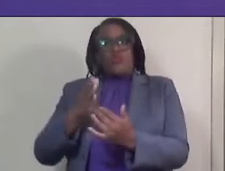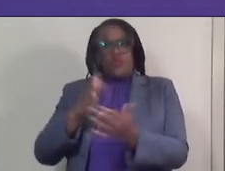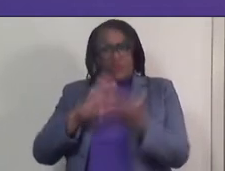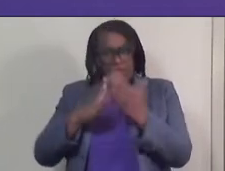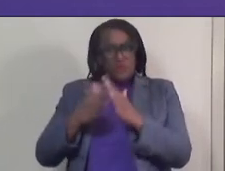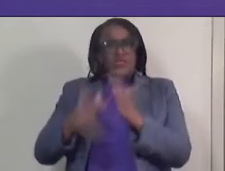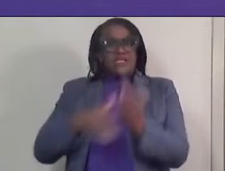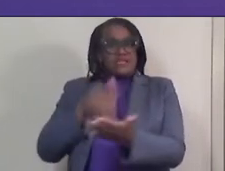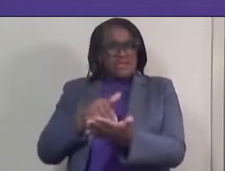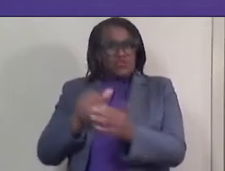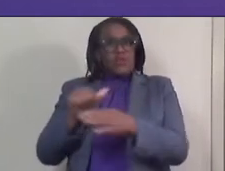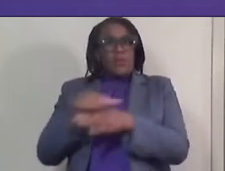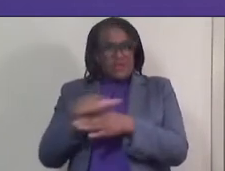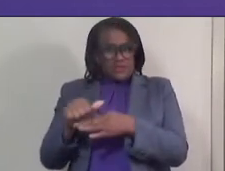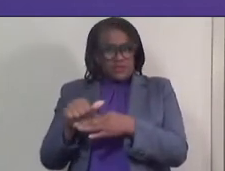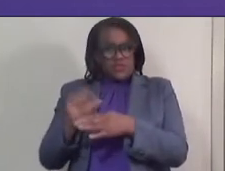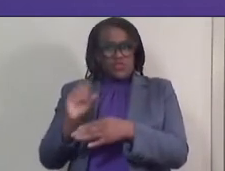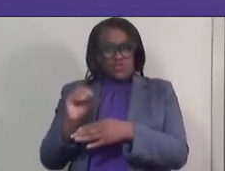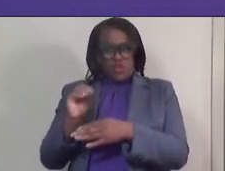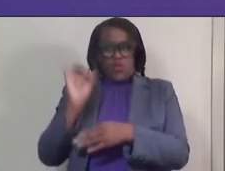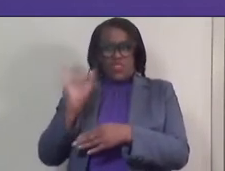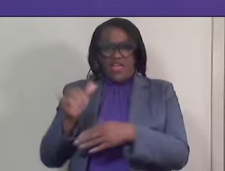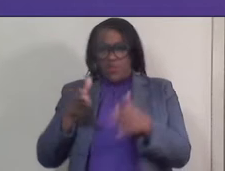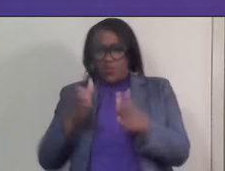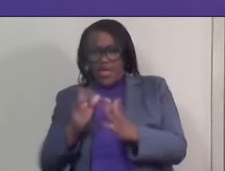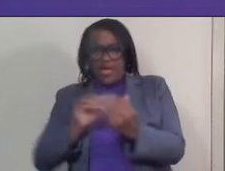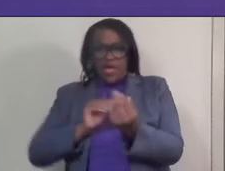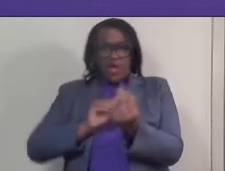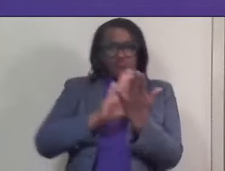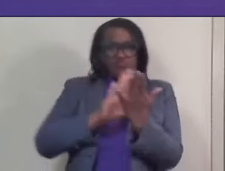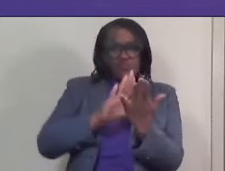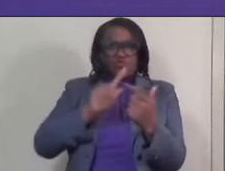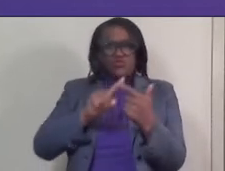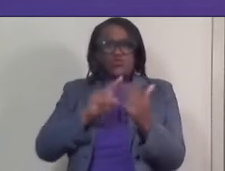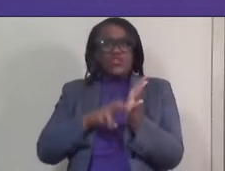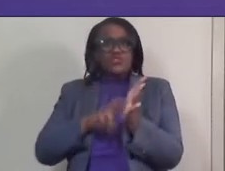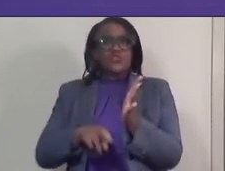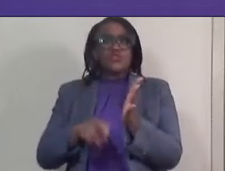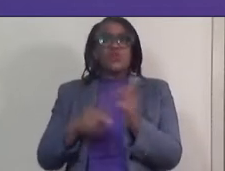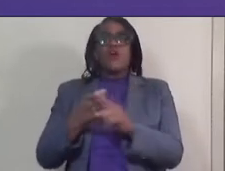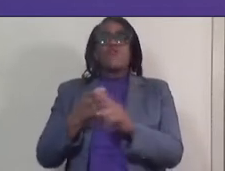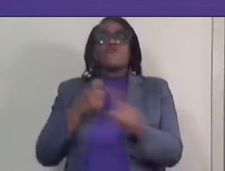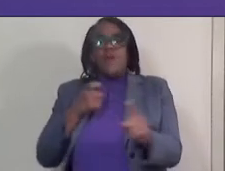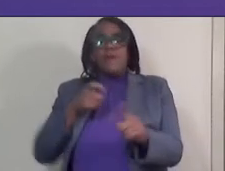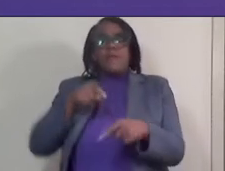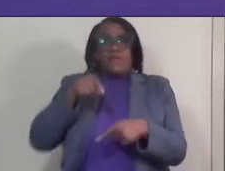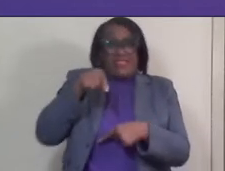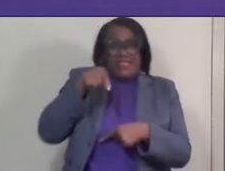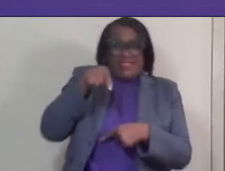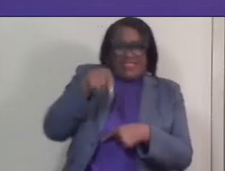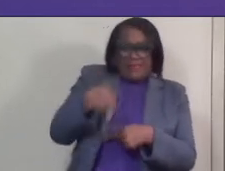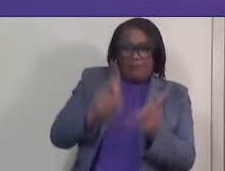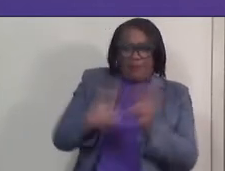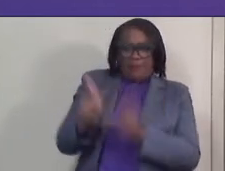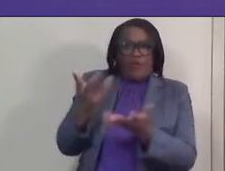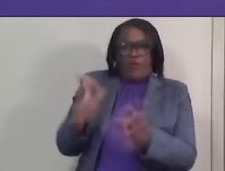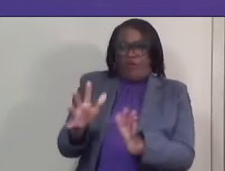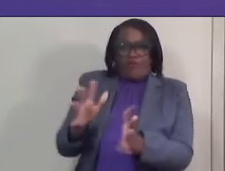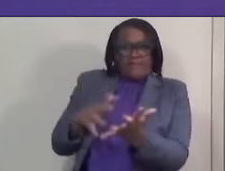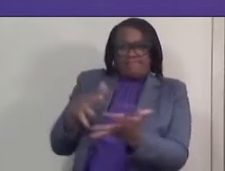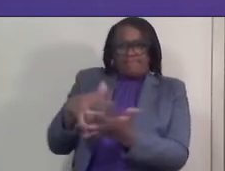practice so that methodologies and approaches to research are coming from the practice already embedded within the